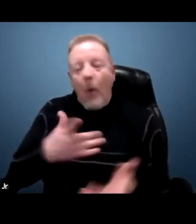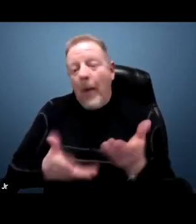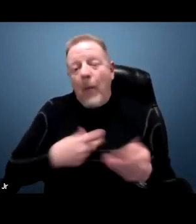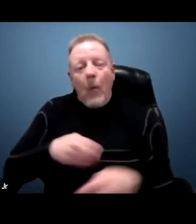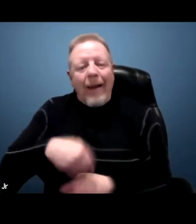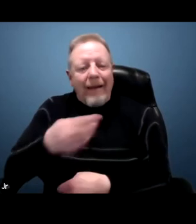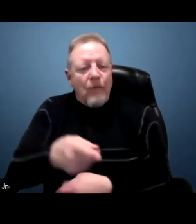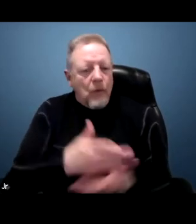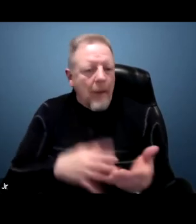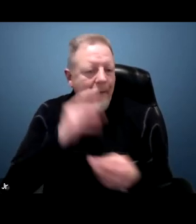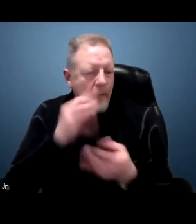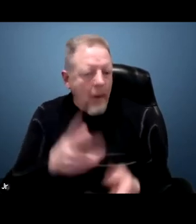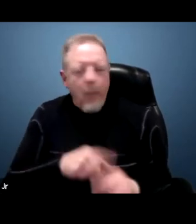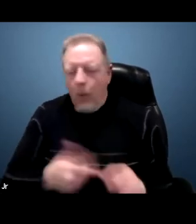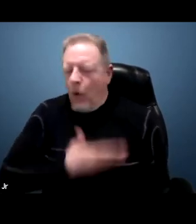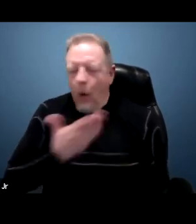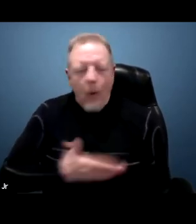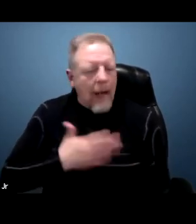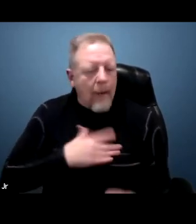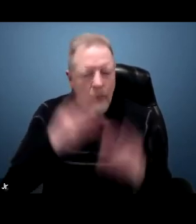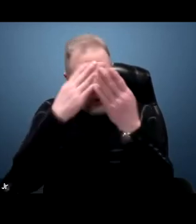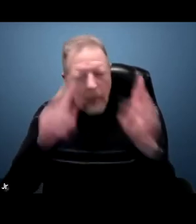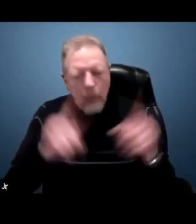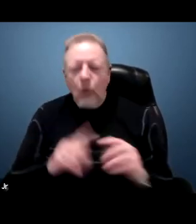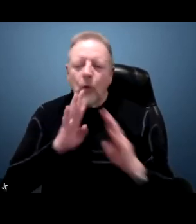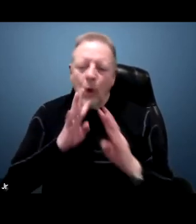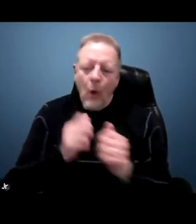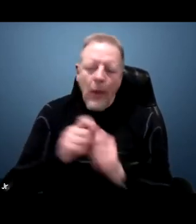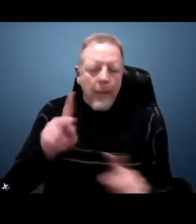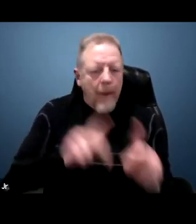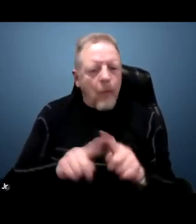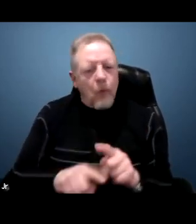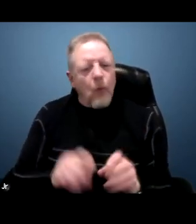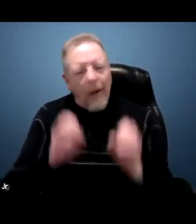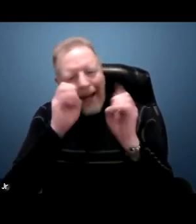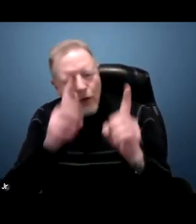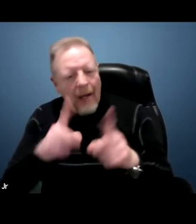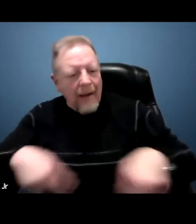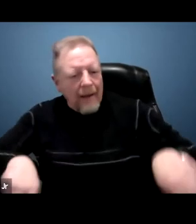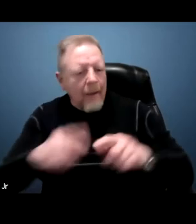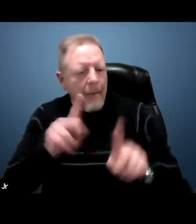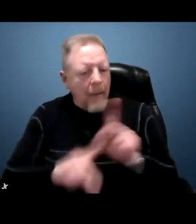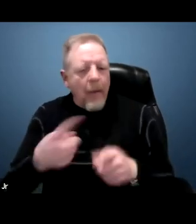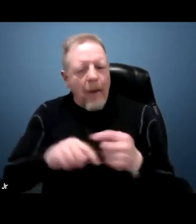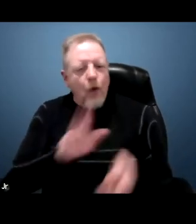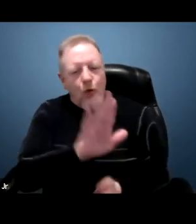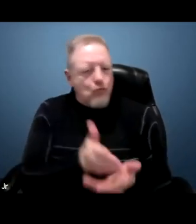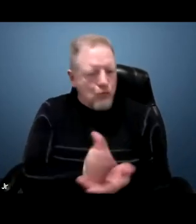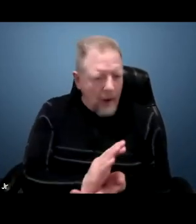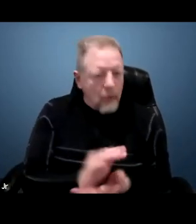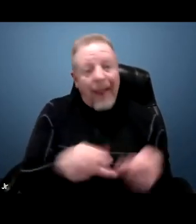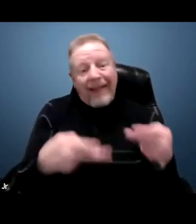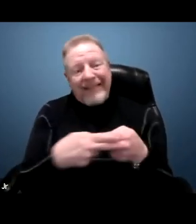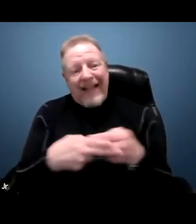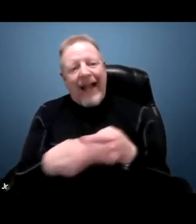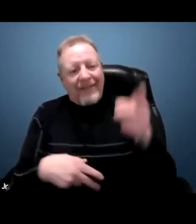always happy to talk to people and educate them about their rights. So this is just slide. It's just